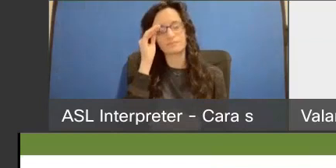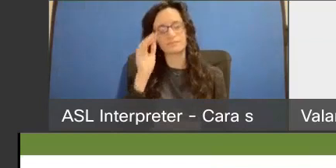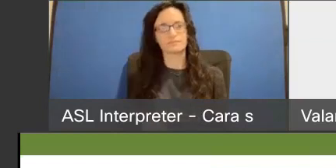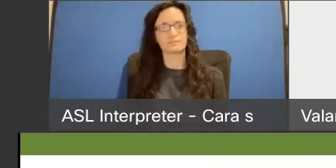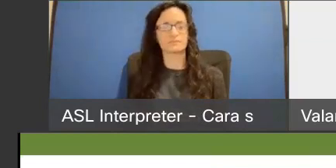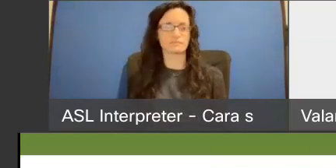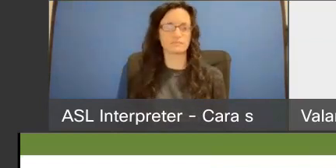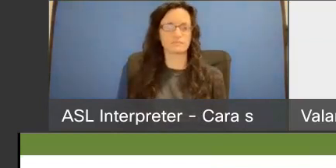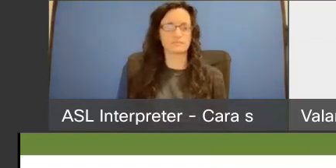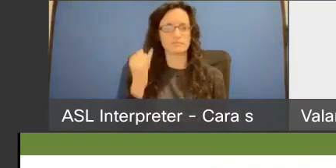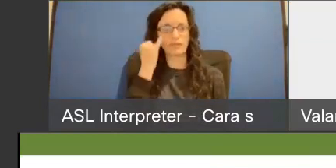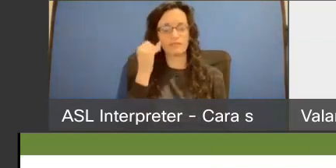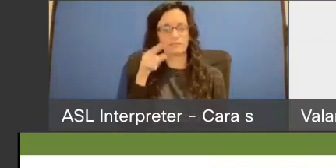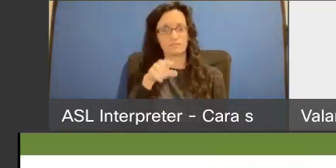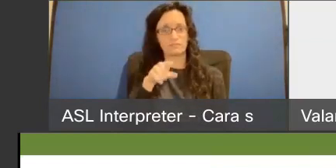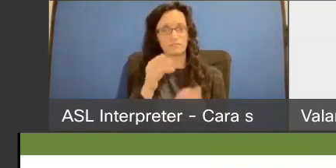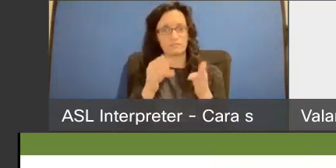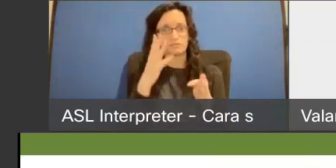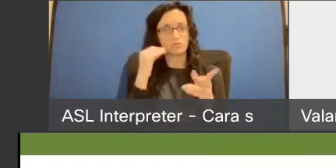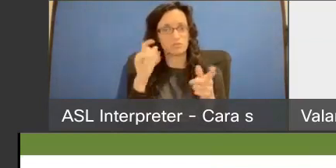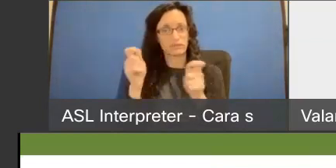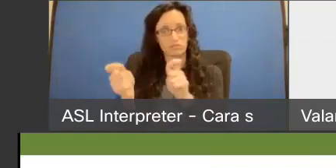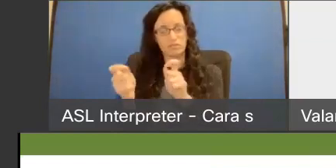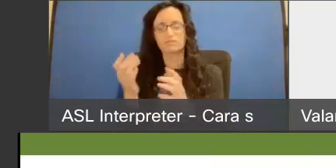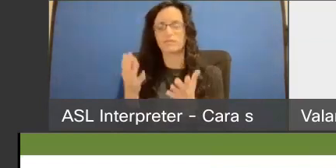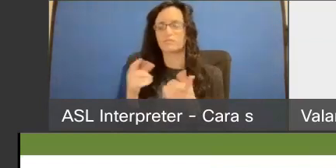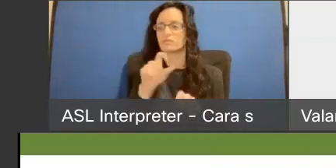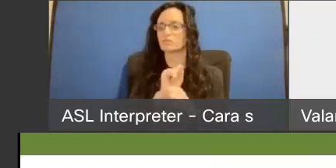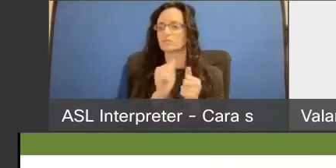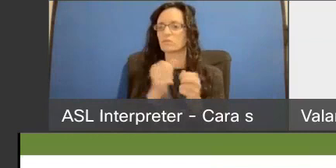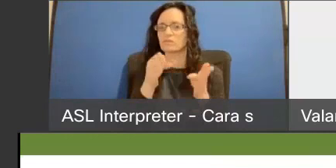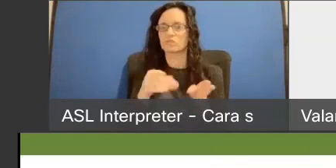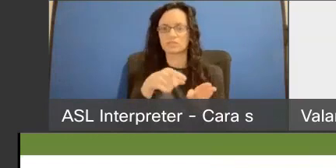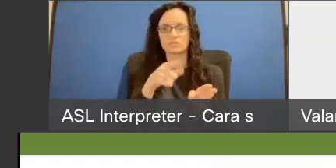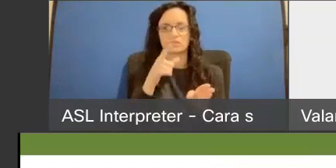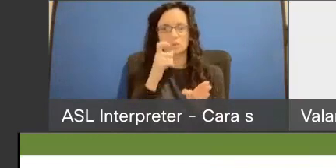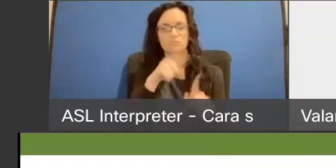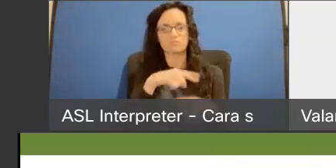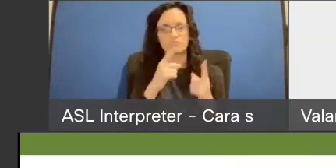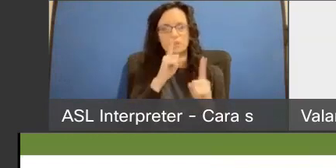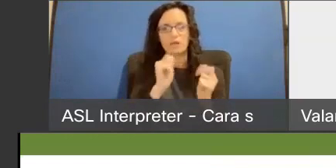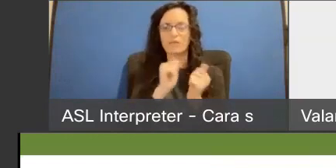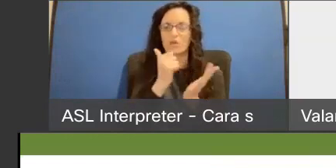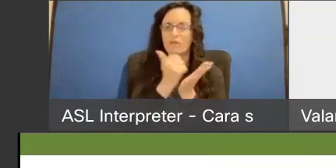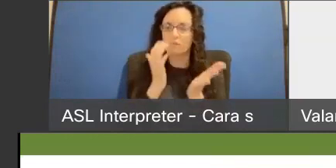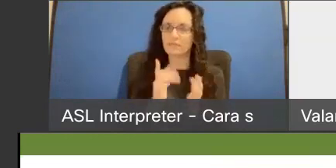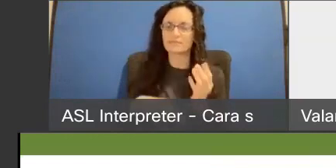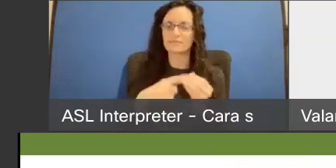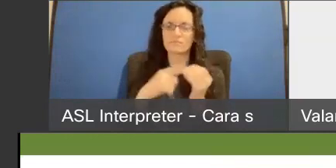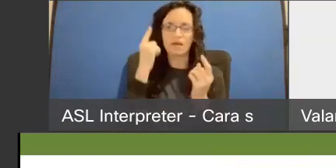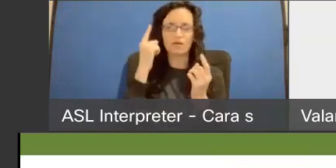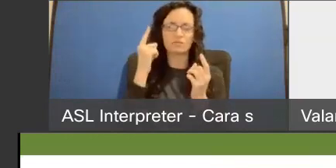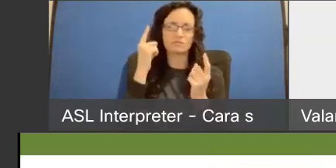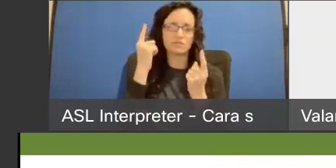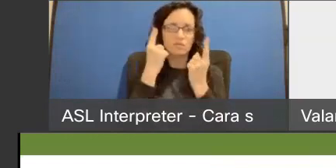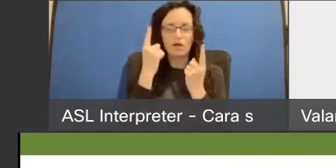If there are changes going on, let's say, you're working with someone who has been talking with their therapist about thoughts of suicide, or they occasionally talk